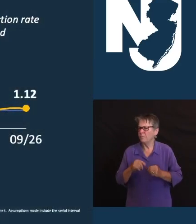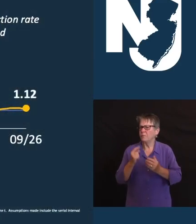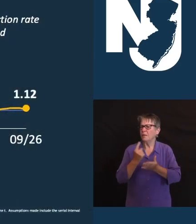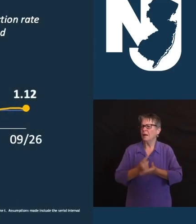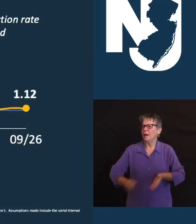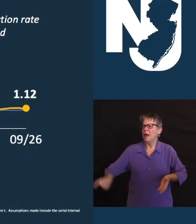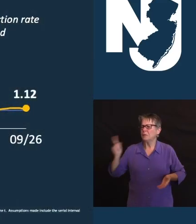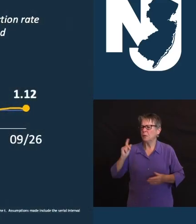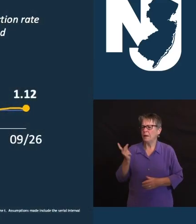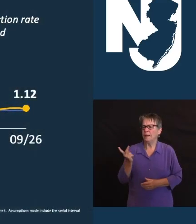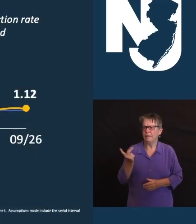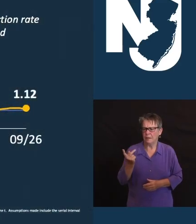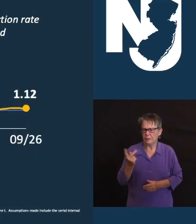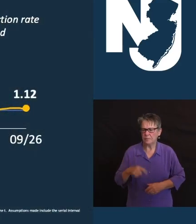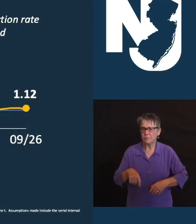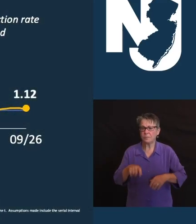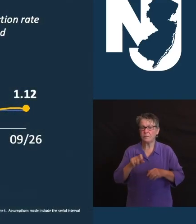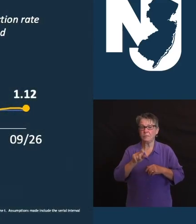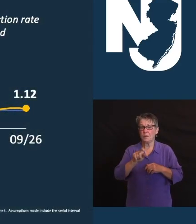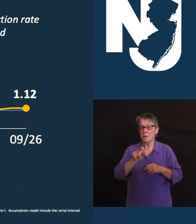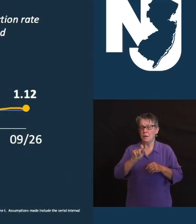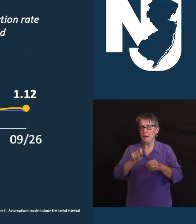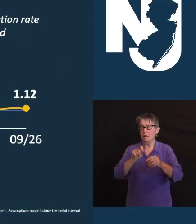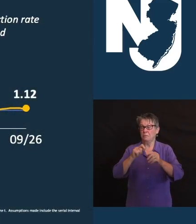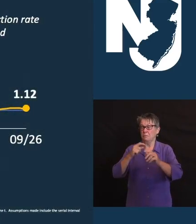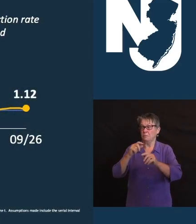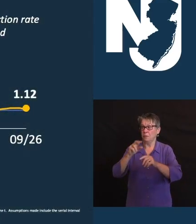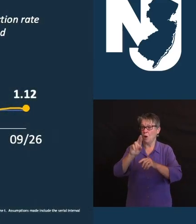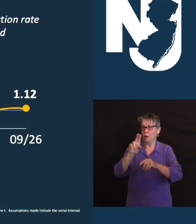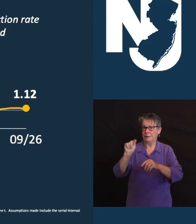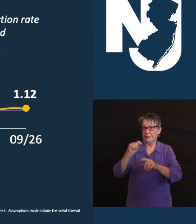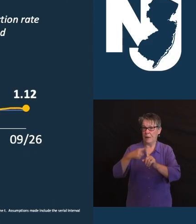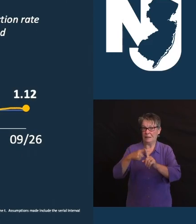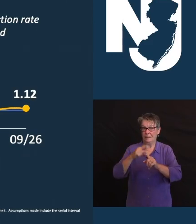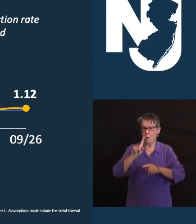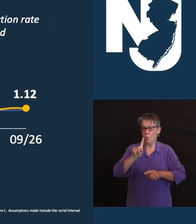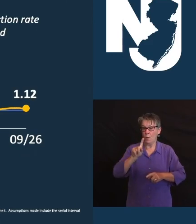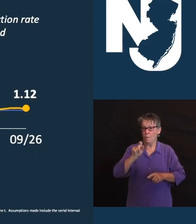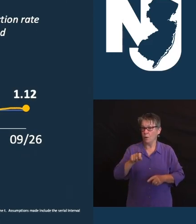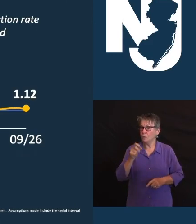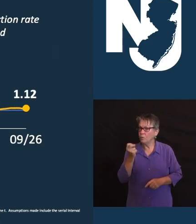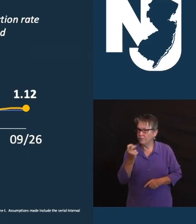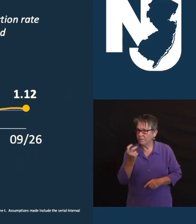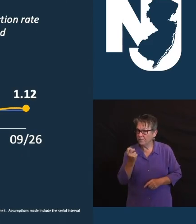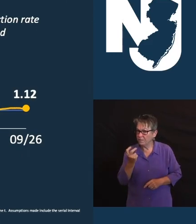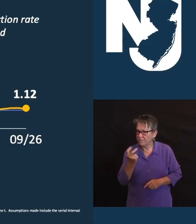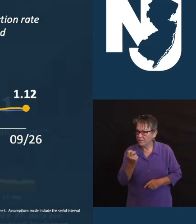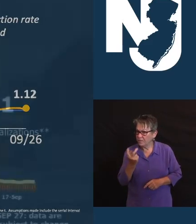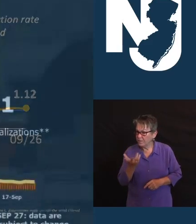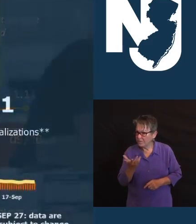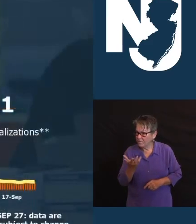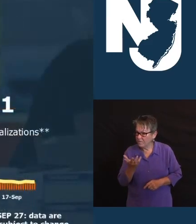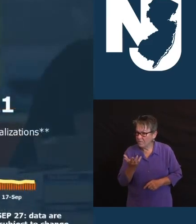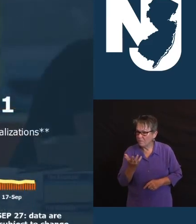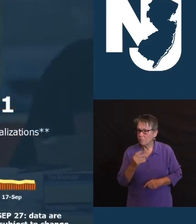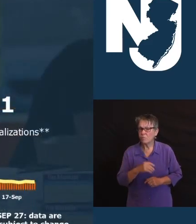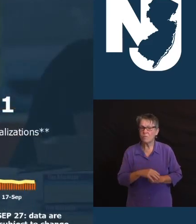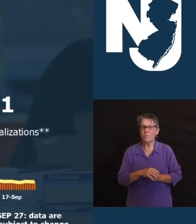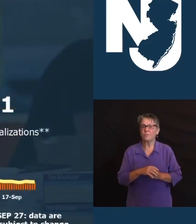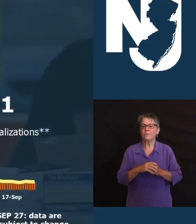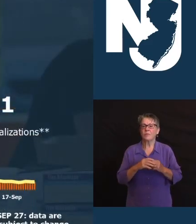is currently down a hair, or it's, I guess, bouncing around in the same neighborhood, 1.12. In our hospitals as of last